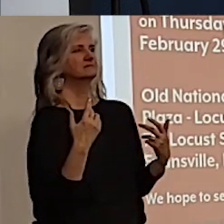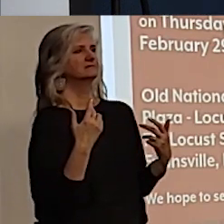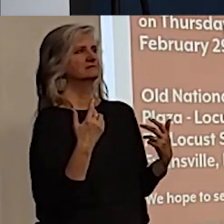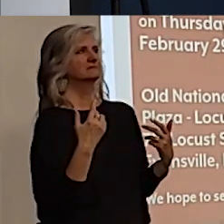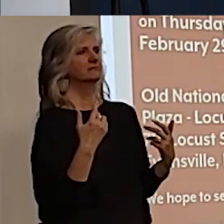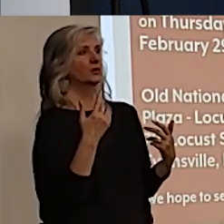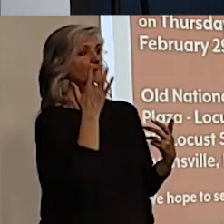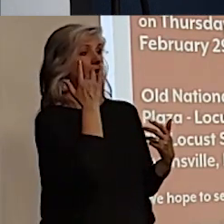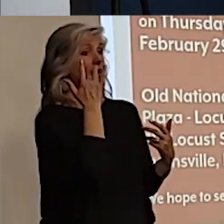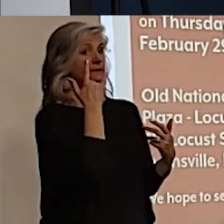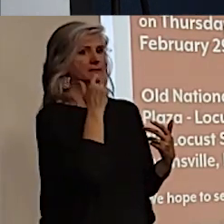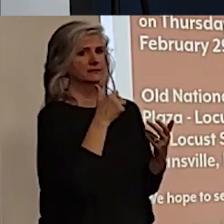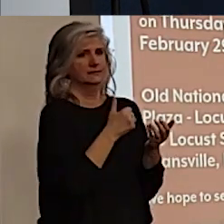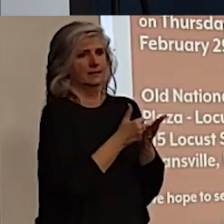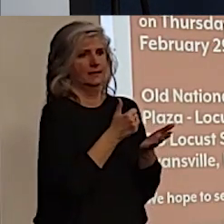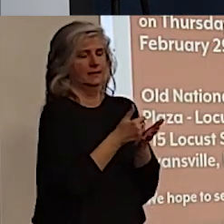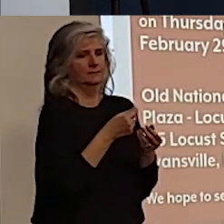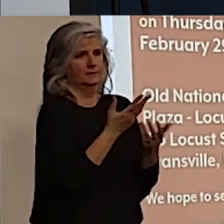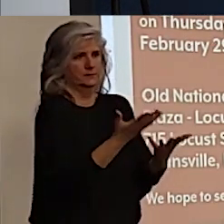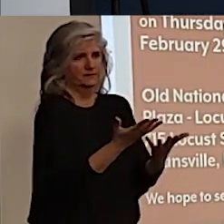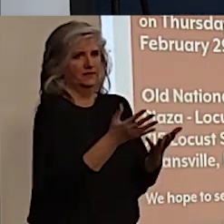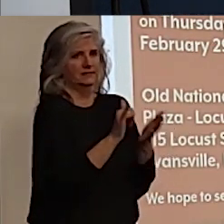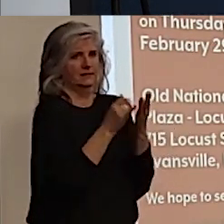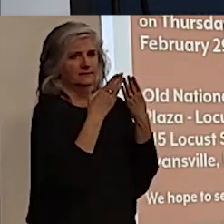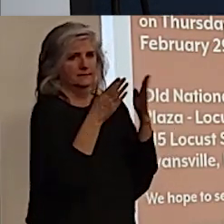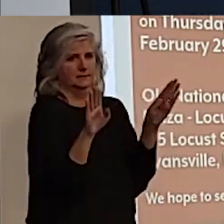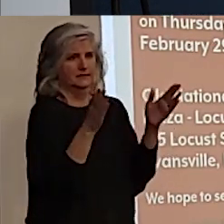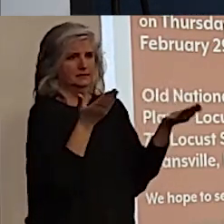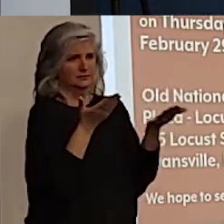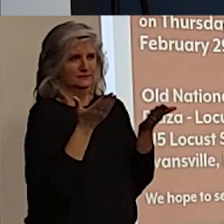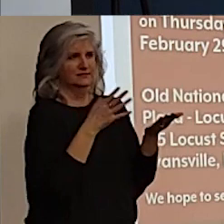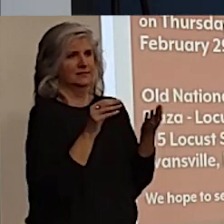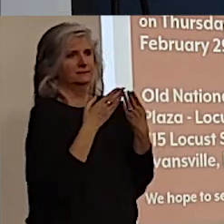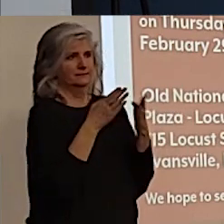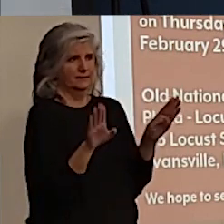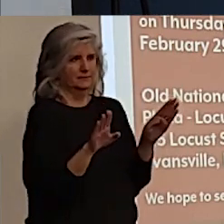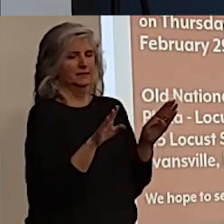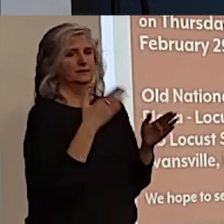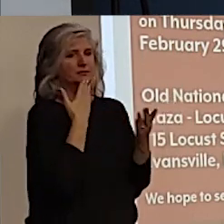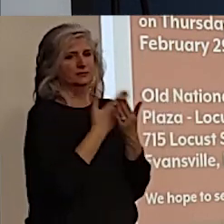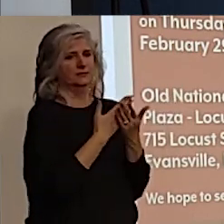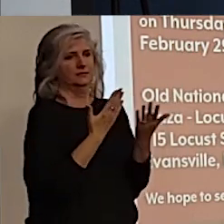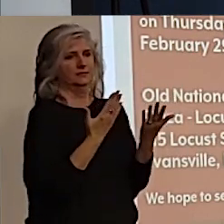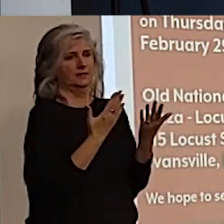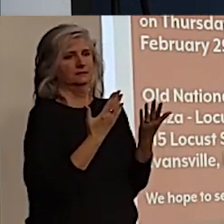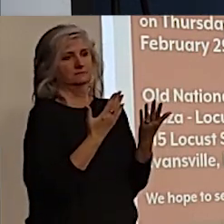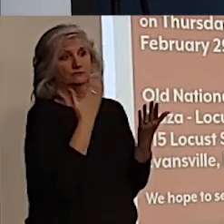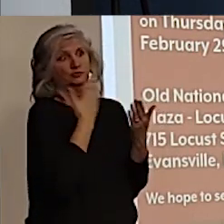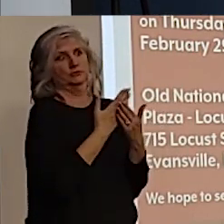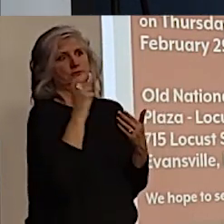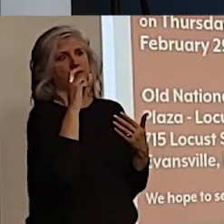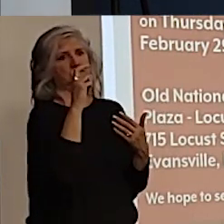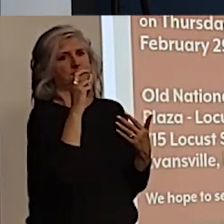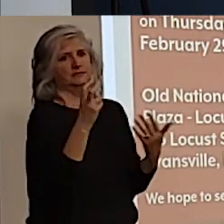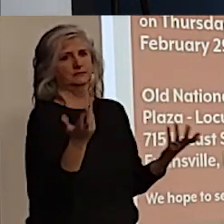name of helping provide that public service and that public good and robust public transportation